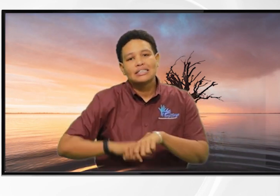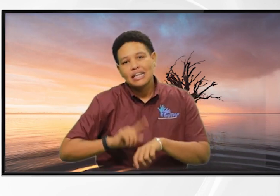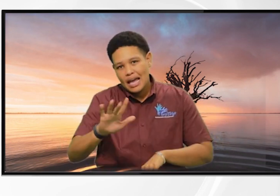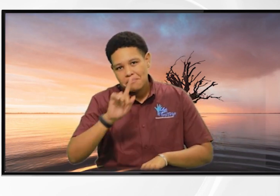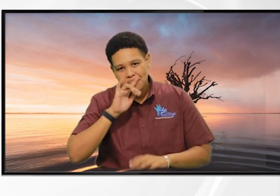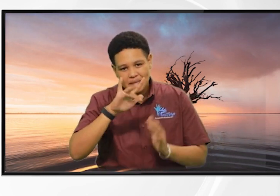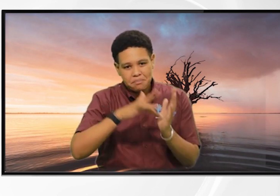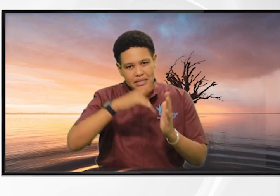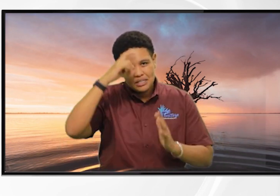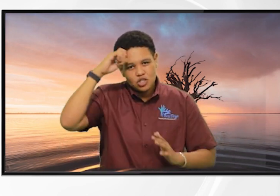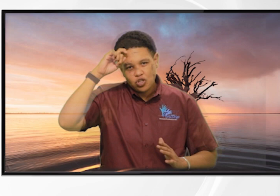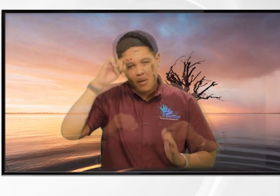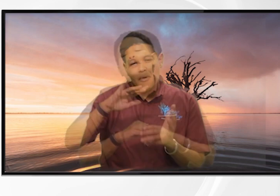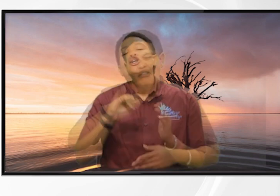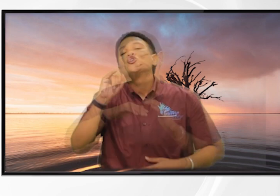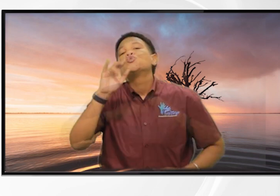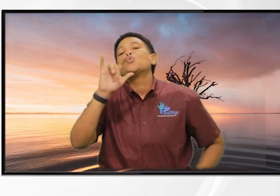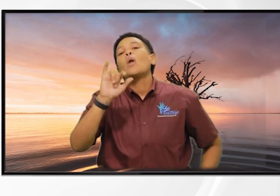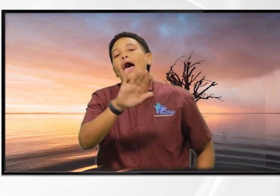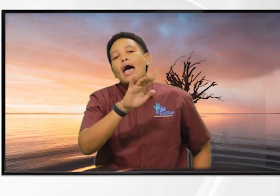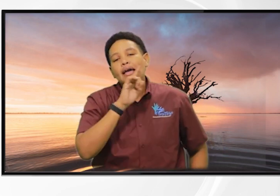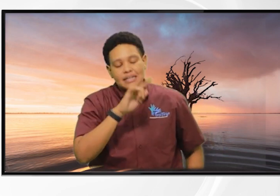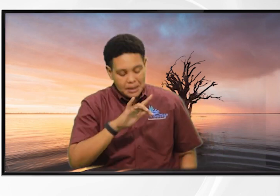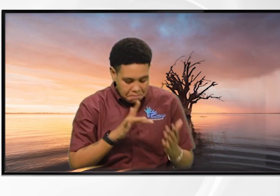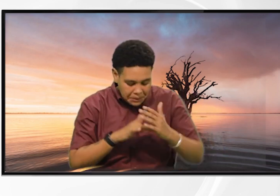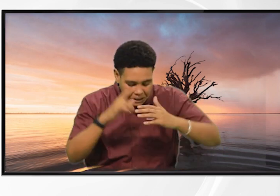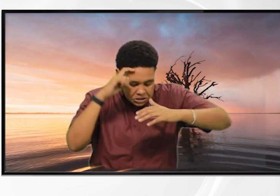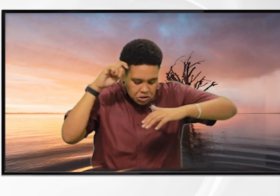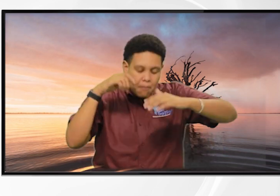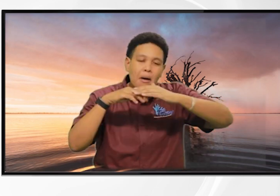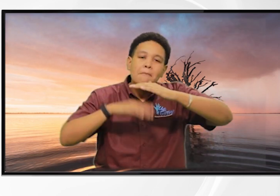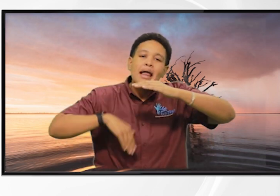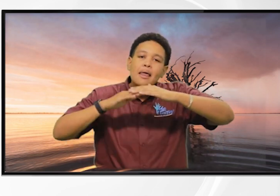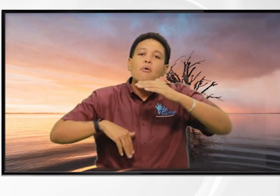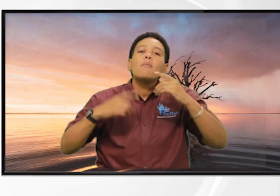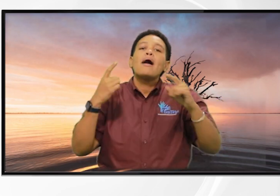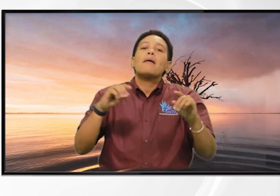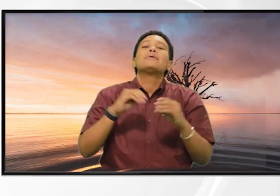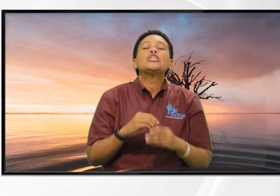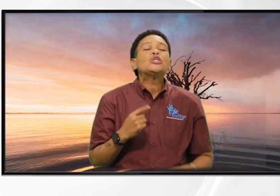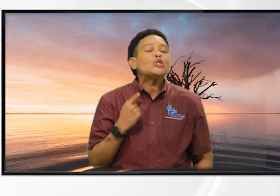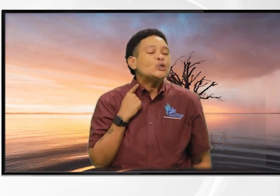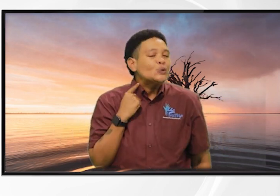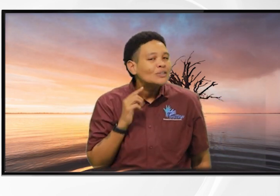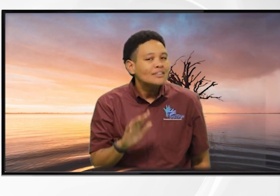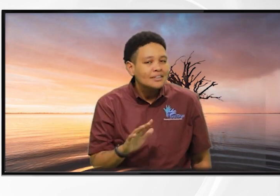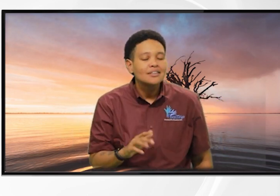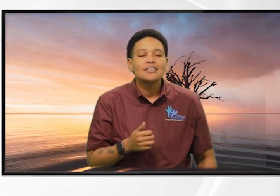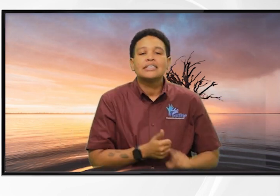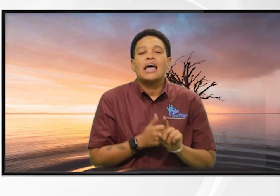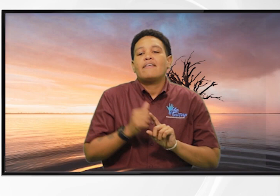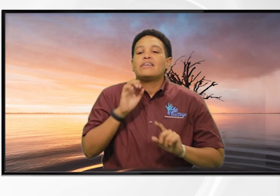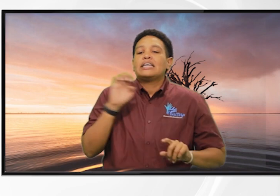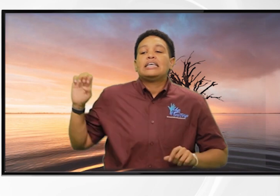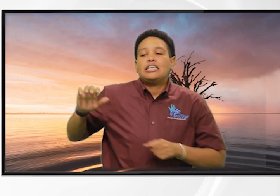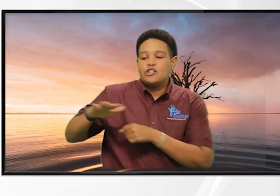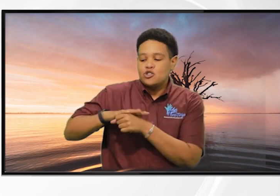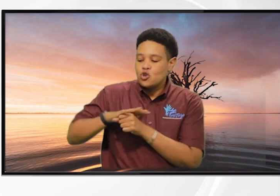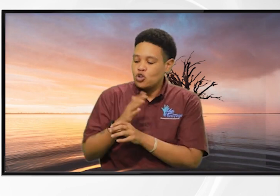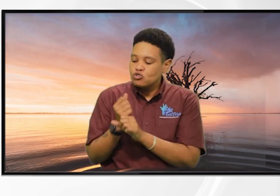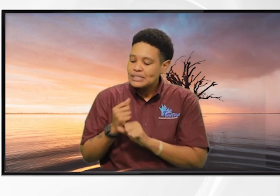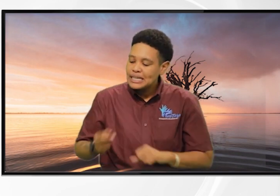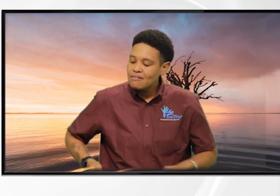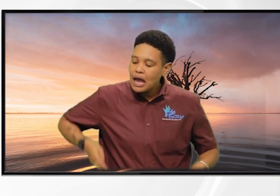the traditional dry season. The midsummer minimum occurs in June. The east zone receives the highest amount